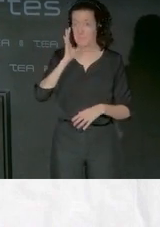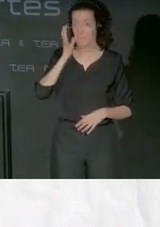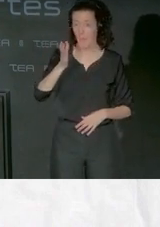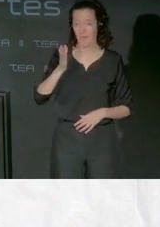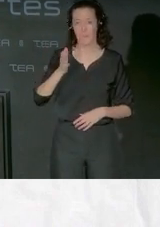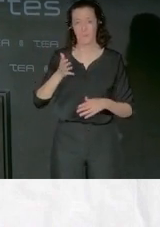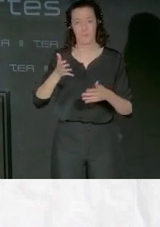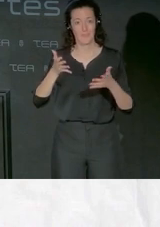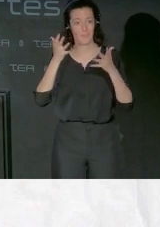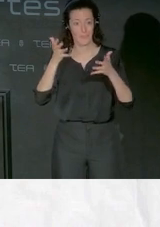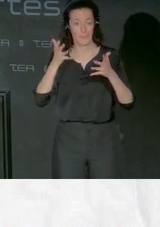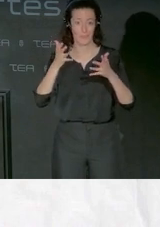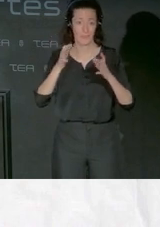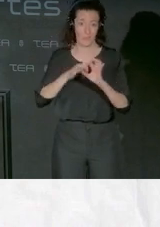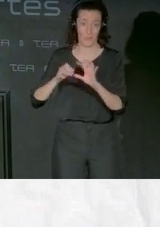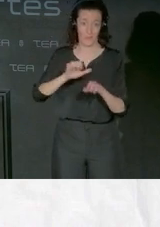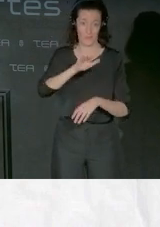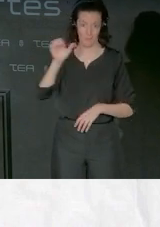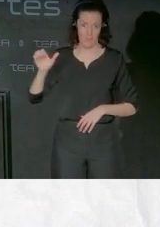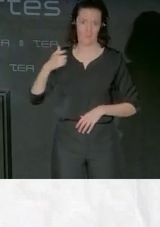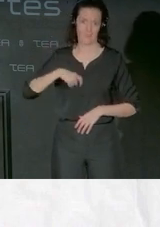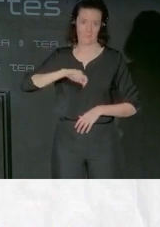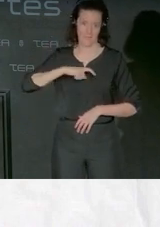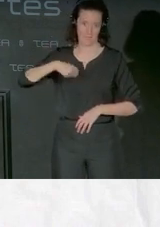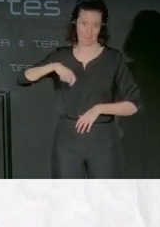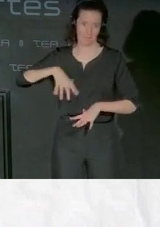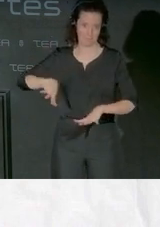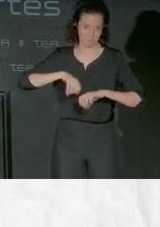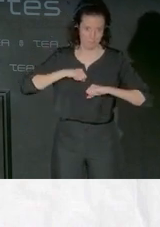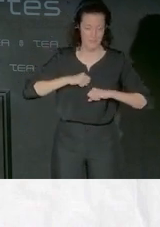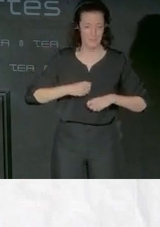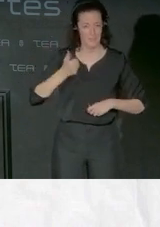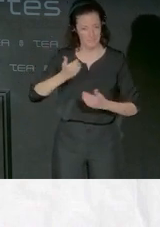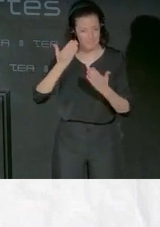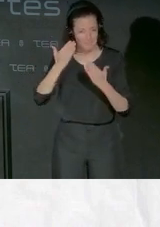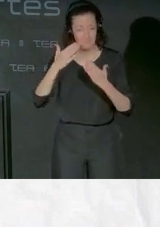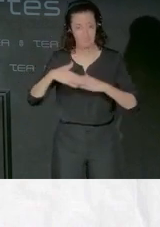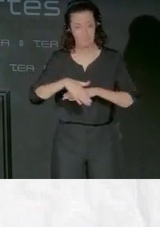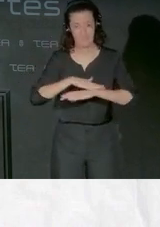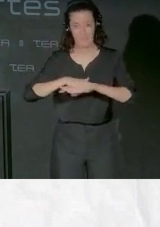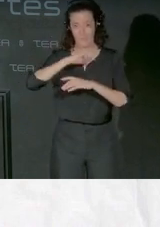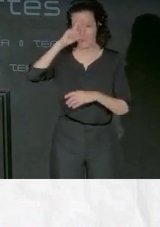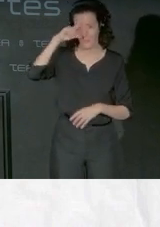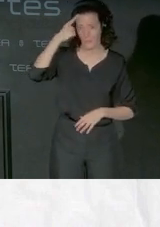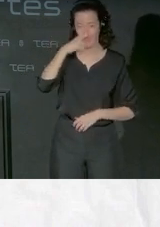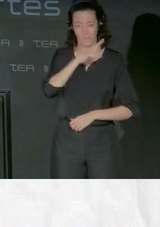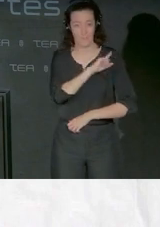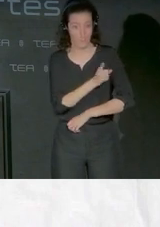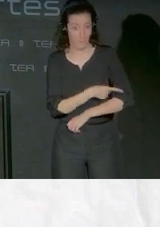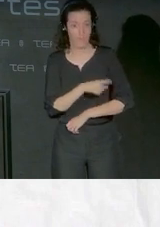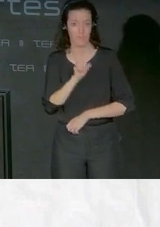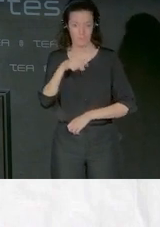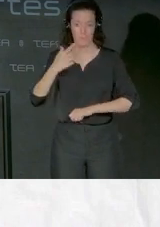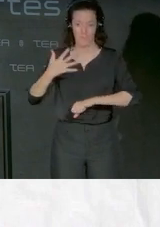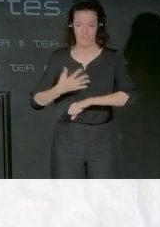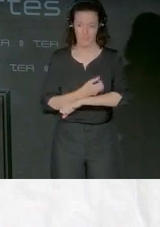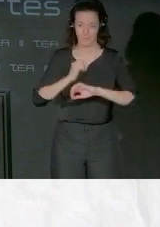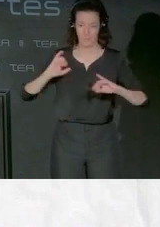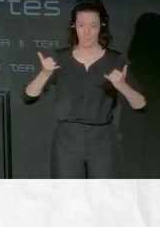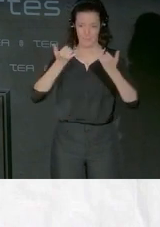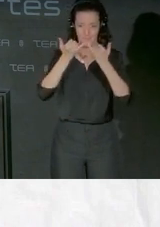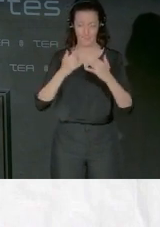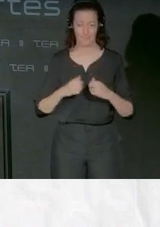and to the Minister of Culture in particular, and to the Council of Tenerife, and to the industry, the Spanish video games industry,